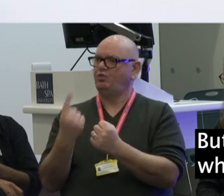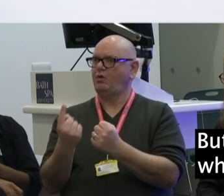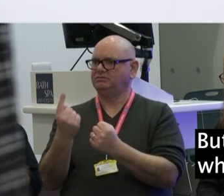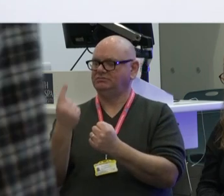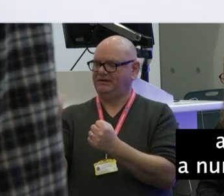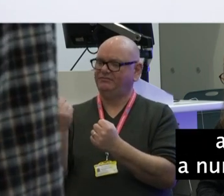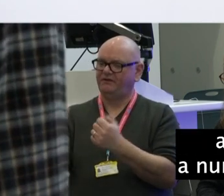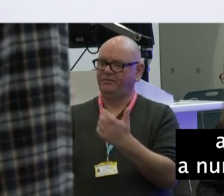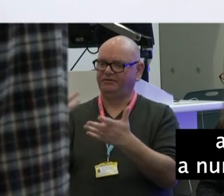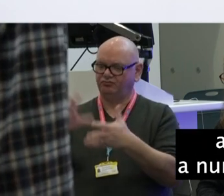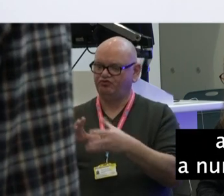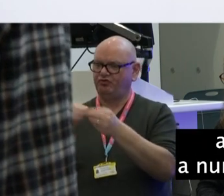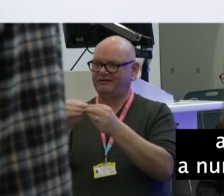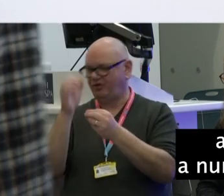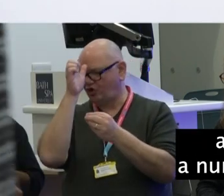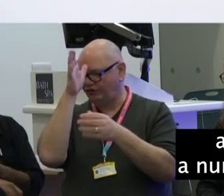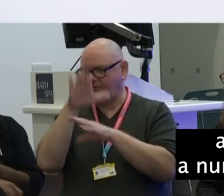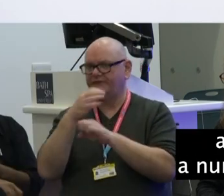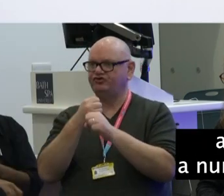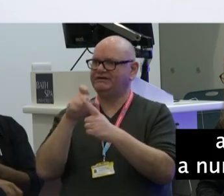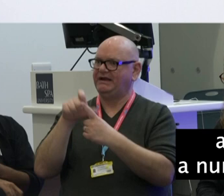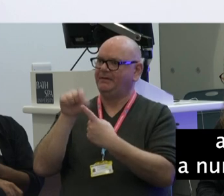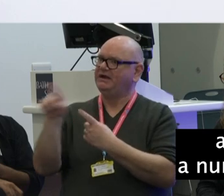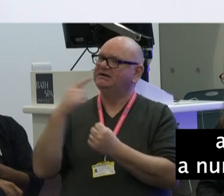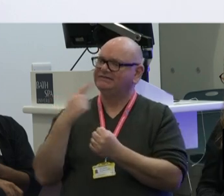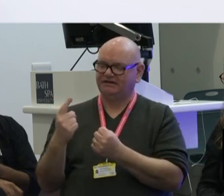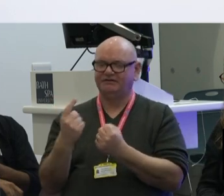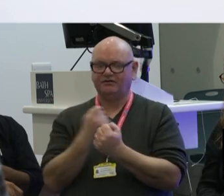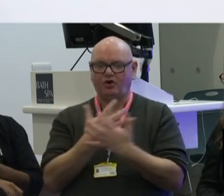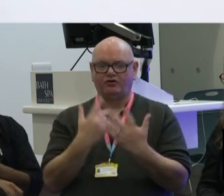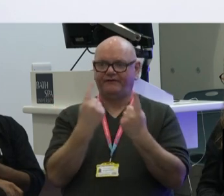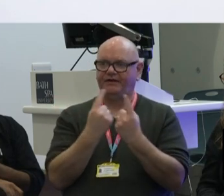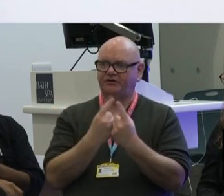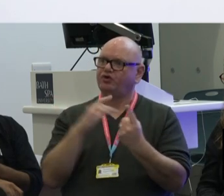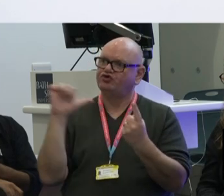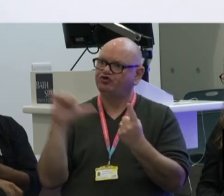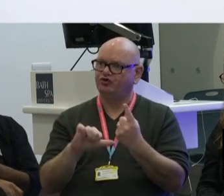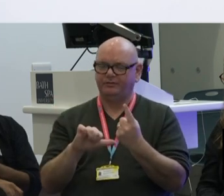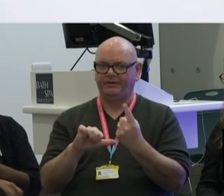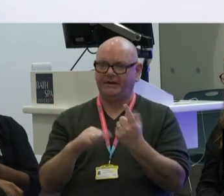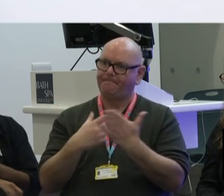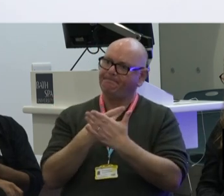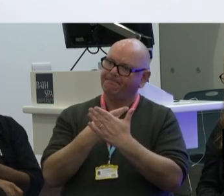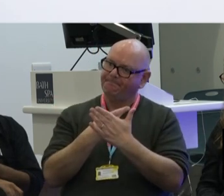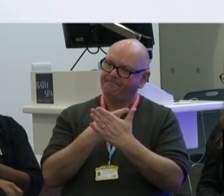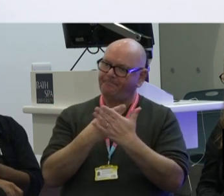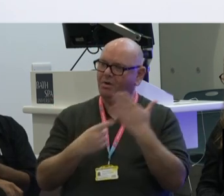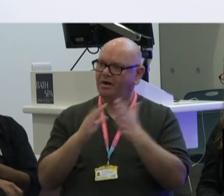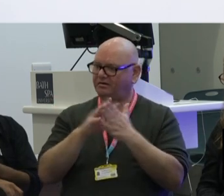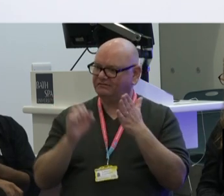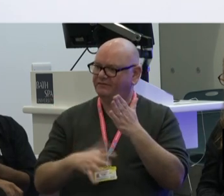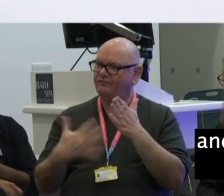of GDP, actually suggested that there are a number of things that should have been detracted from a country's GDP, and that was